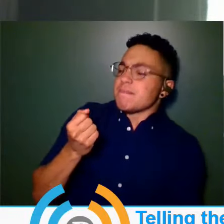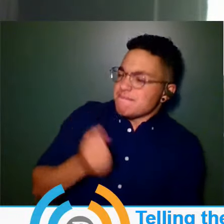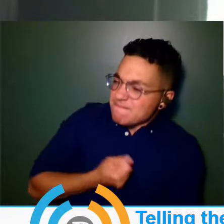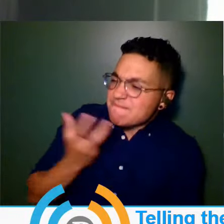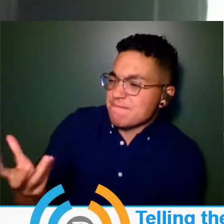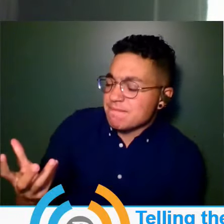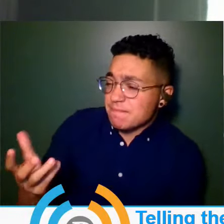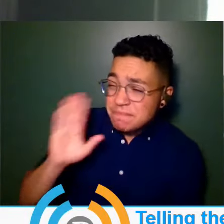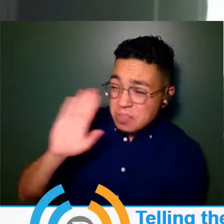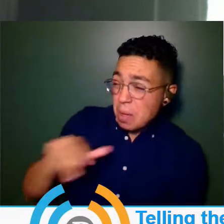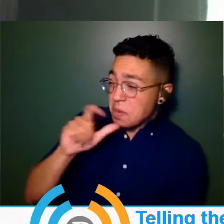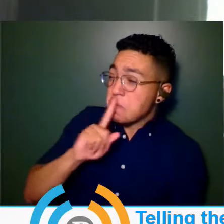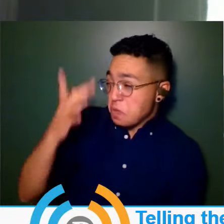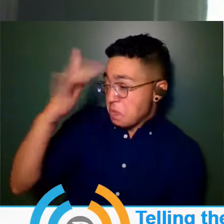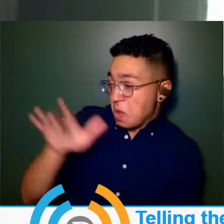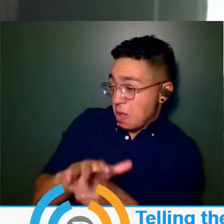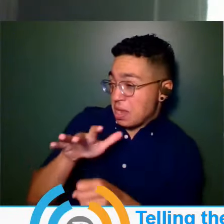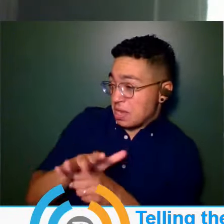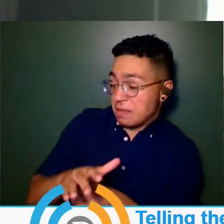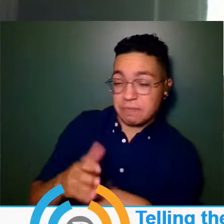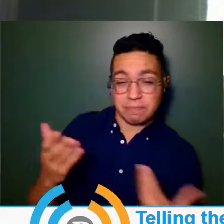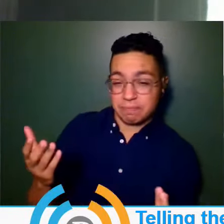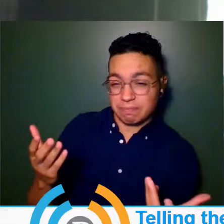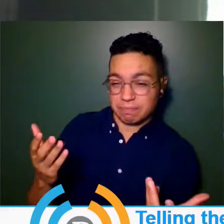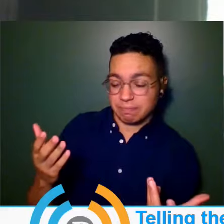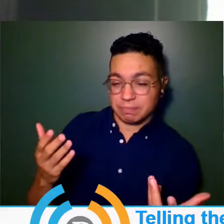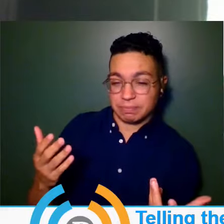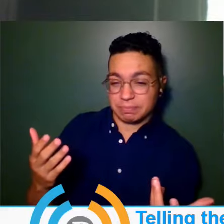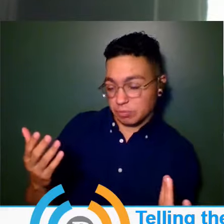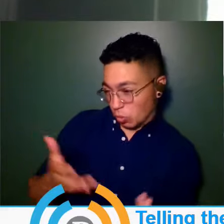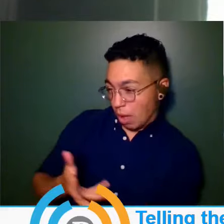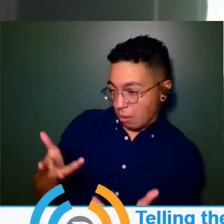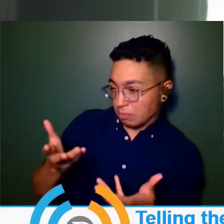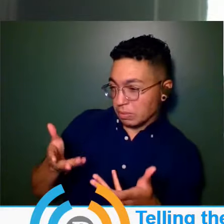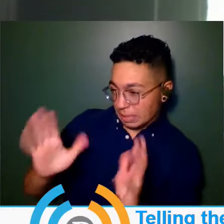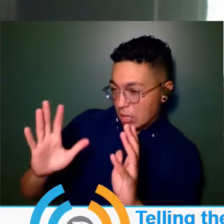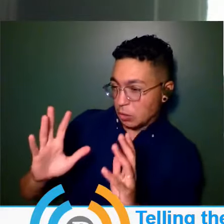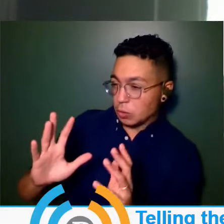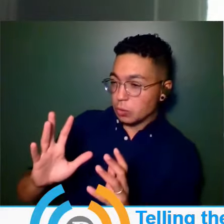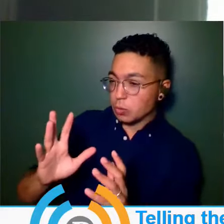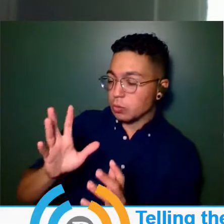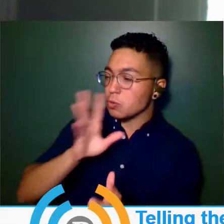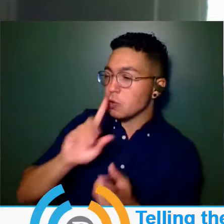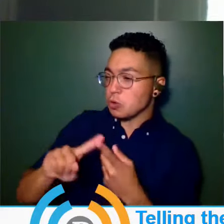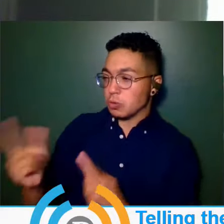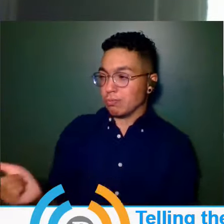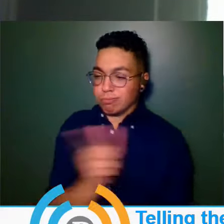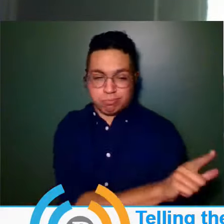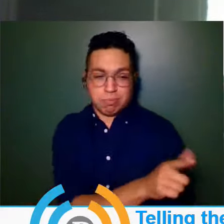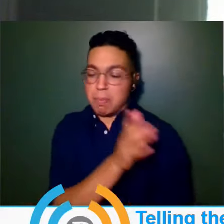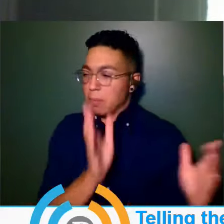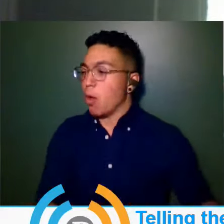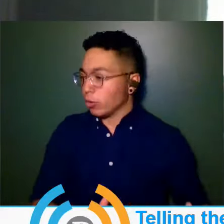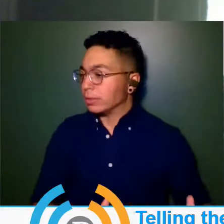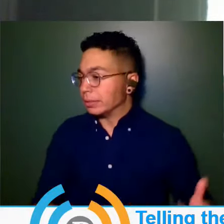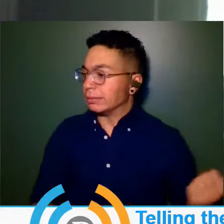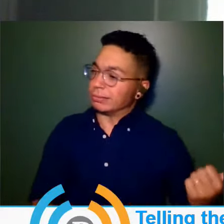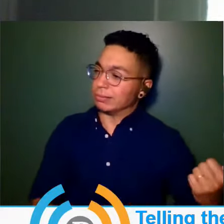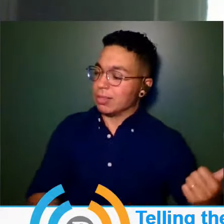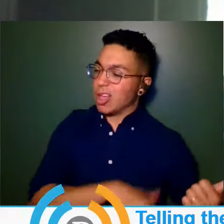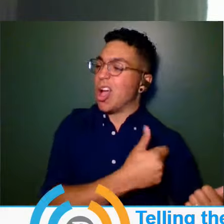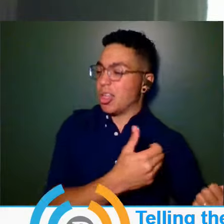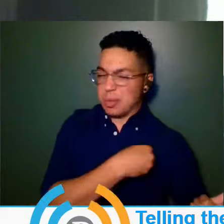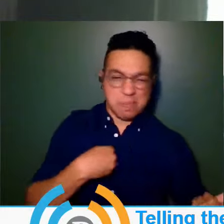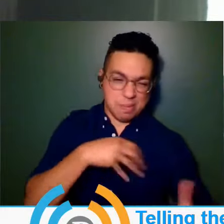really smart enough, so I don't know if I'll let you talk to this person, and sort of defer to one of the other members of the